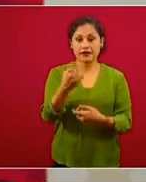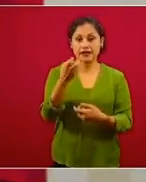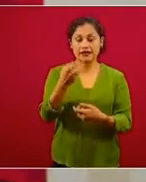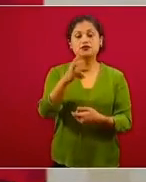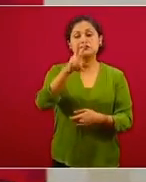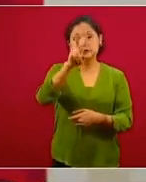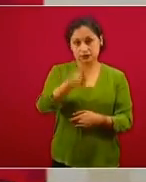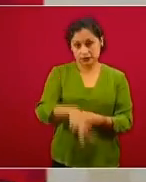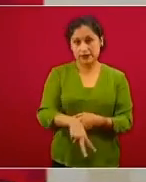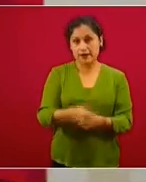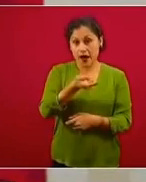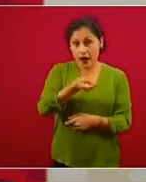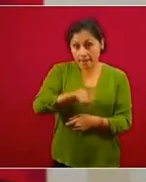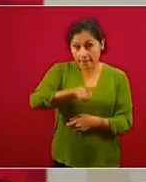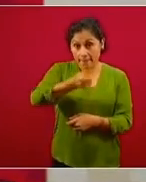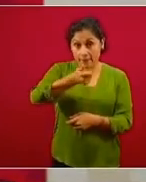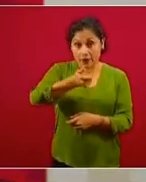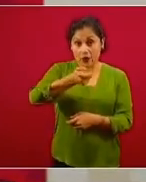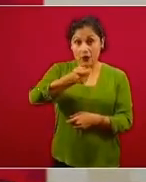at least.